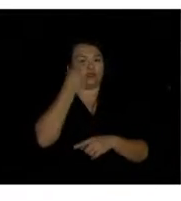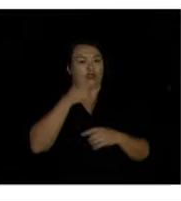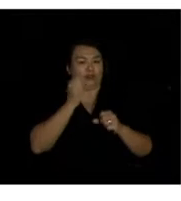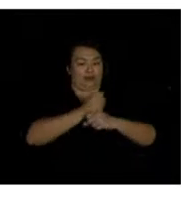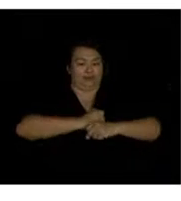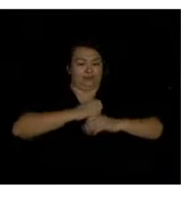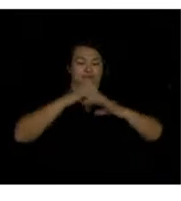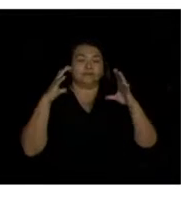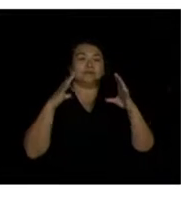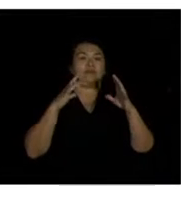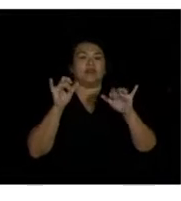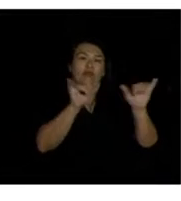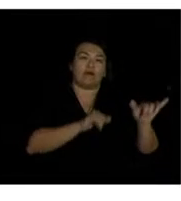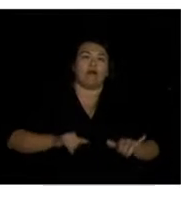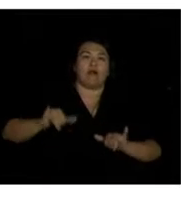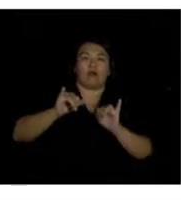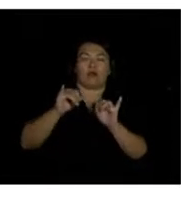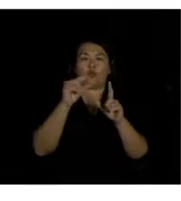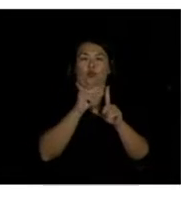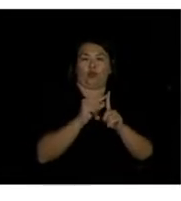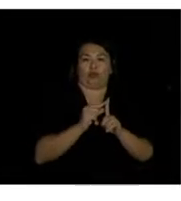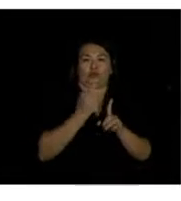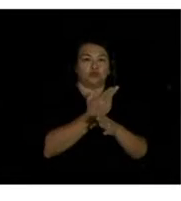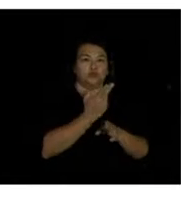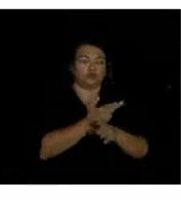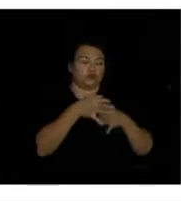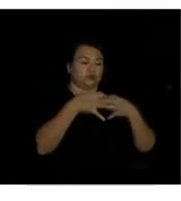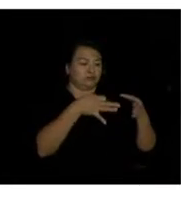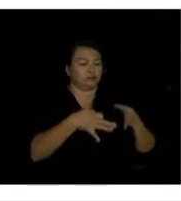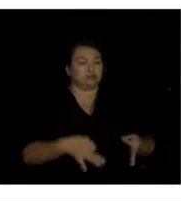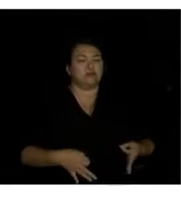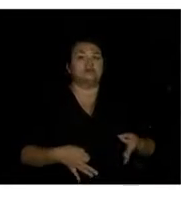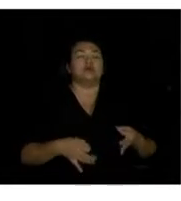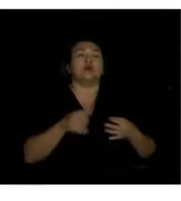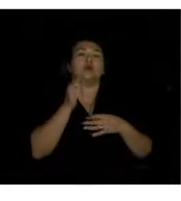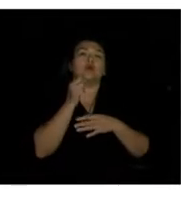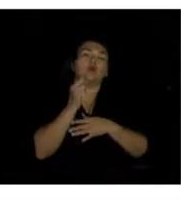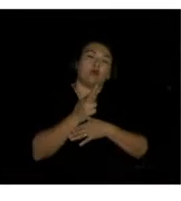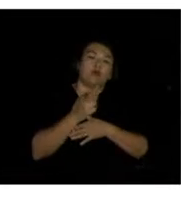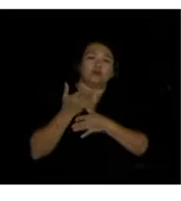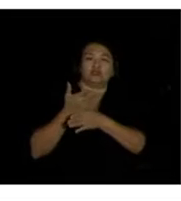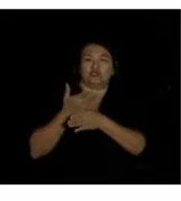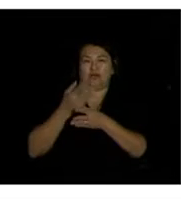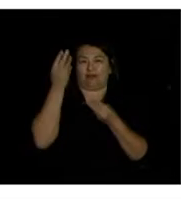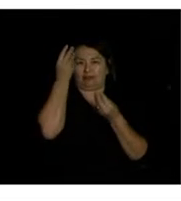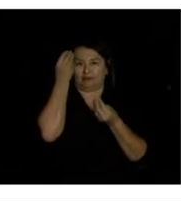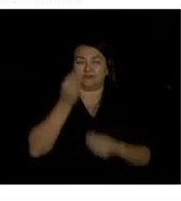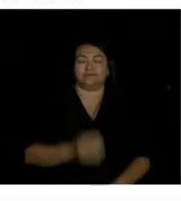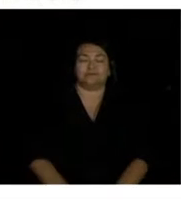most common words that were used to describe or to share thoughts?